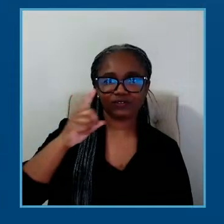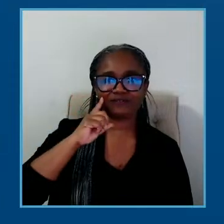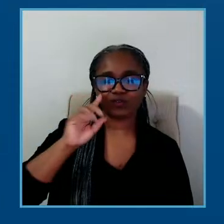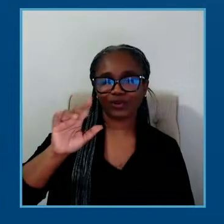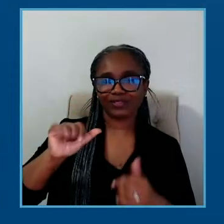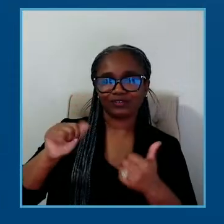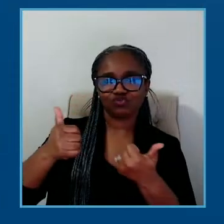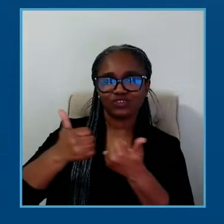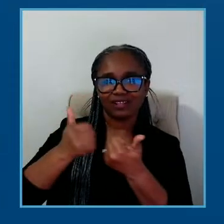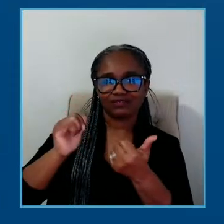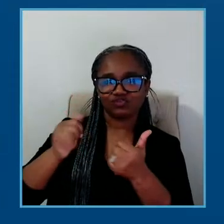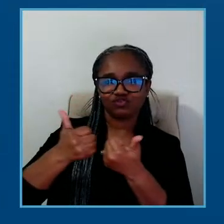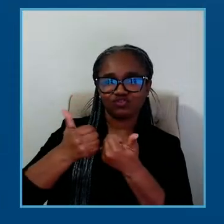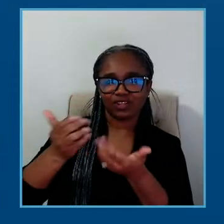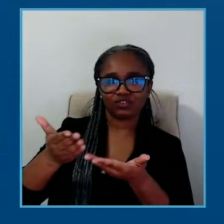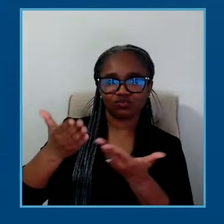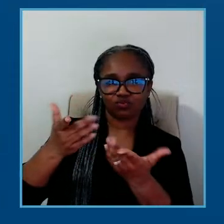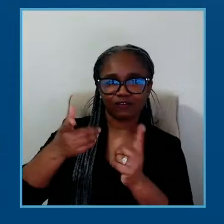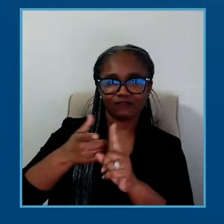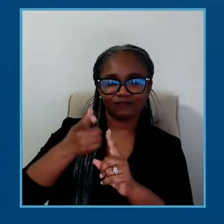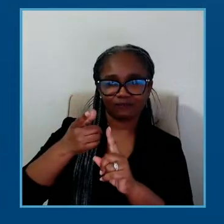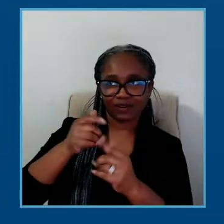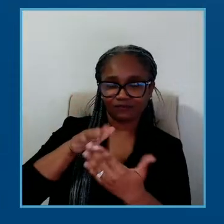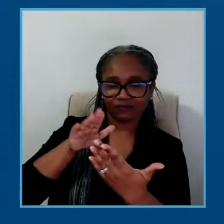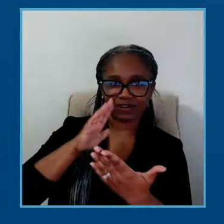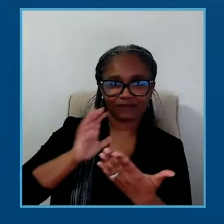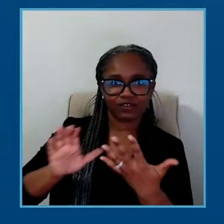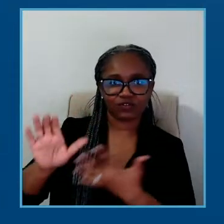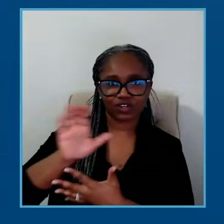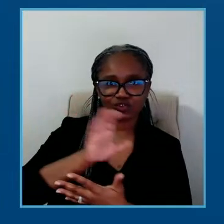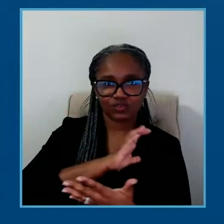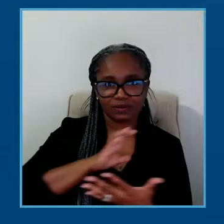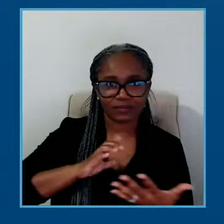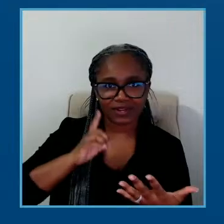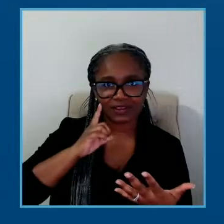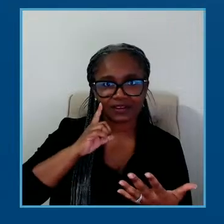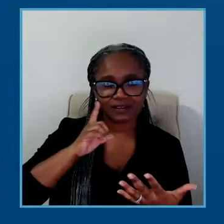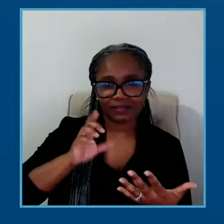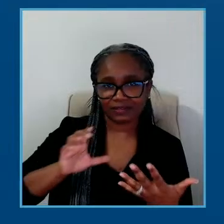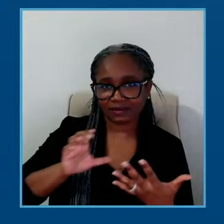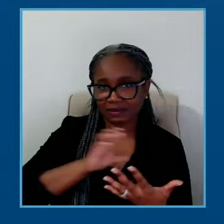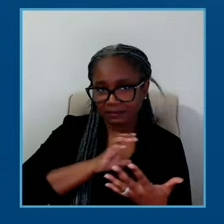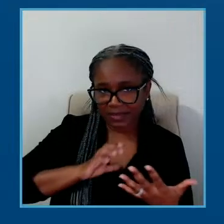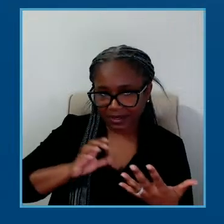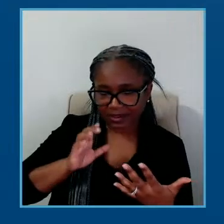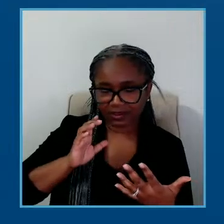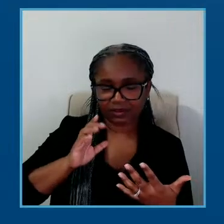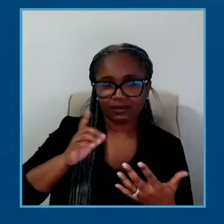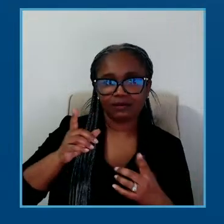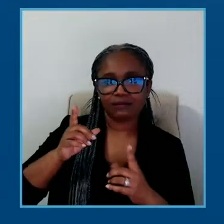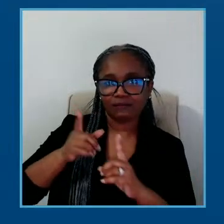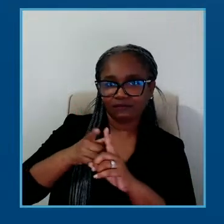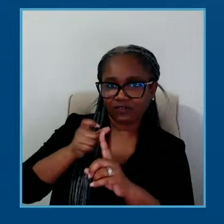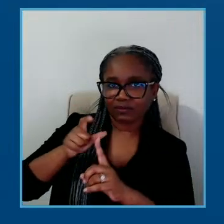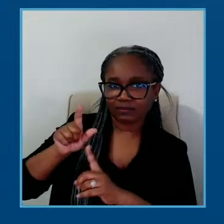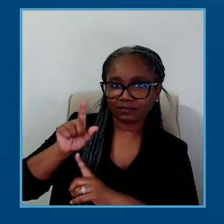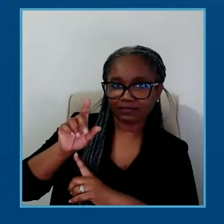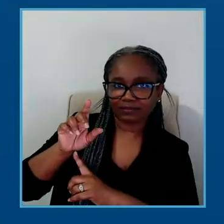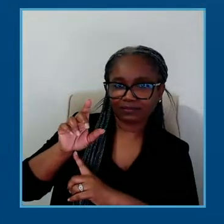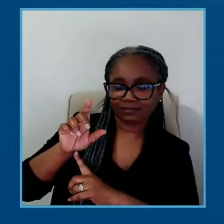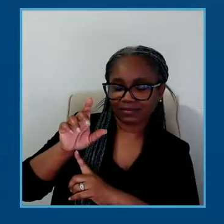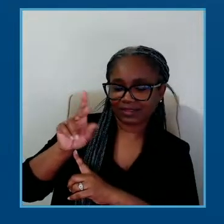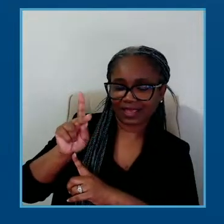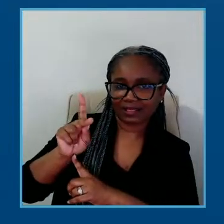brought before the Credentials Committee, the Committee of the Democratic National Committee, the DNC, by Kaylin Free, the challenger, regarding